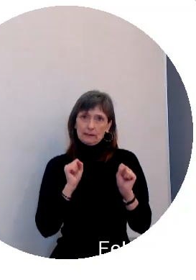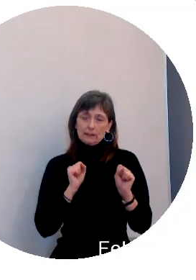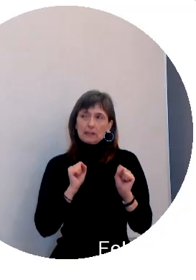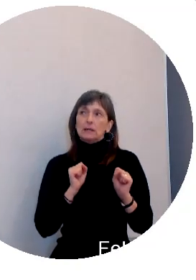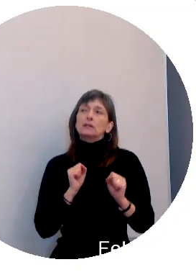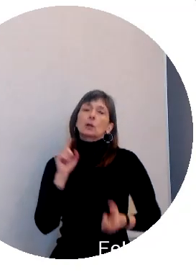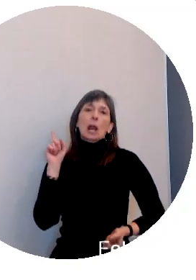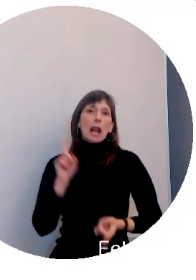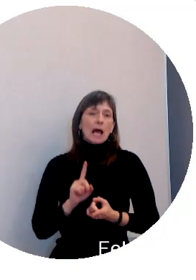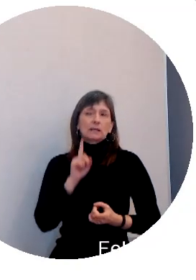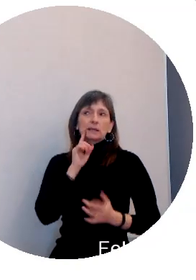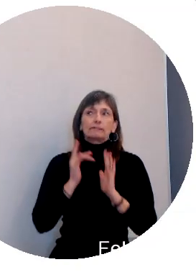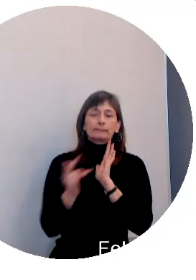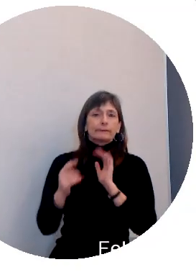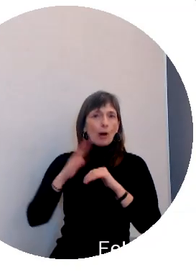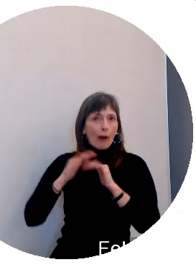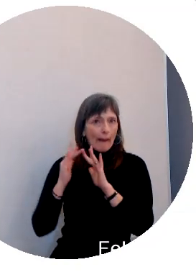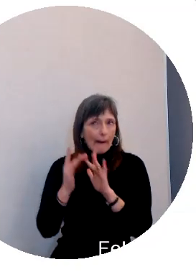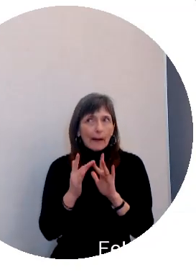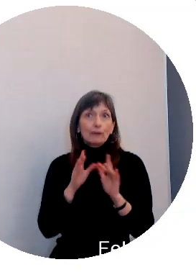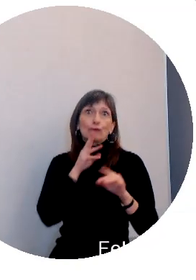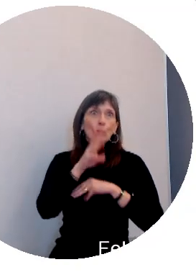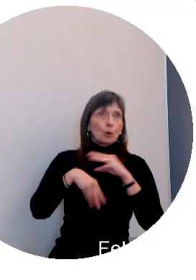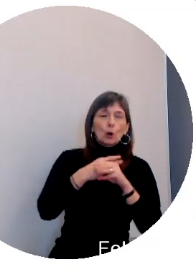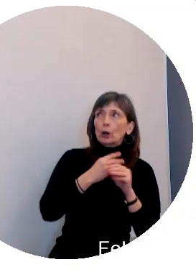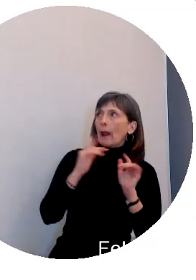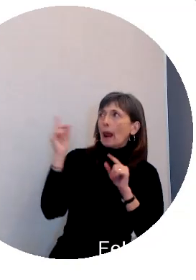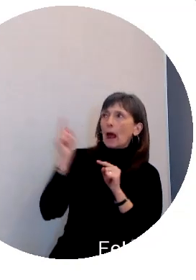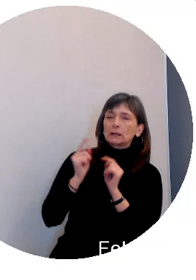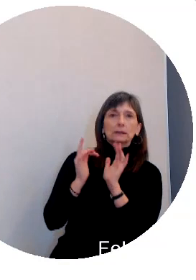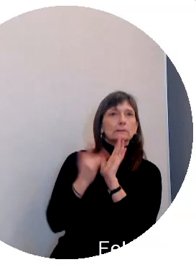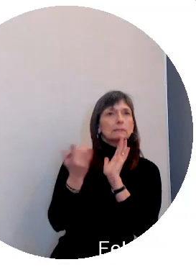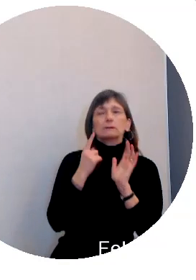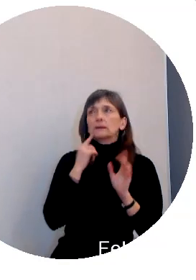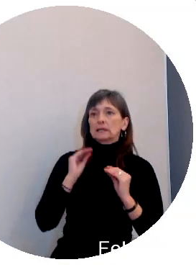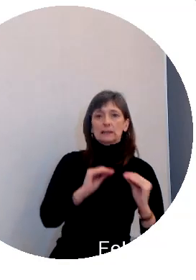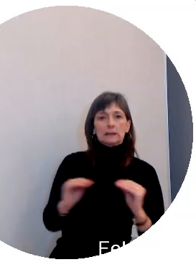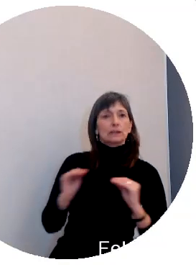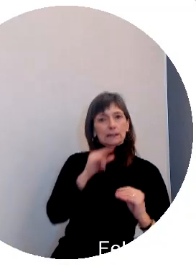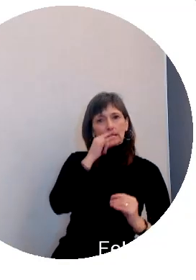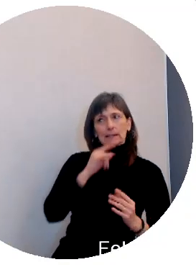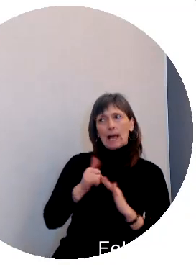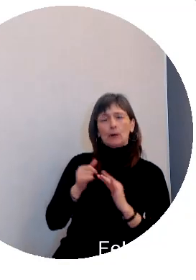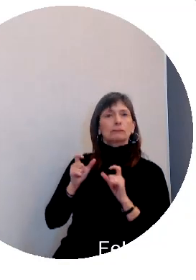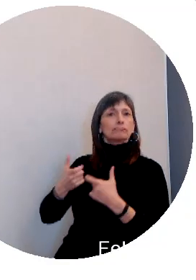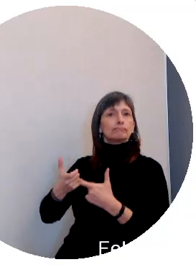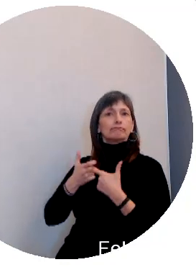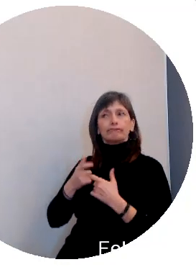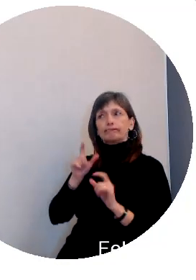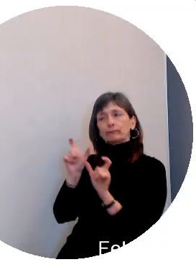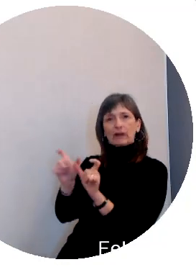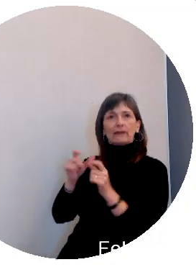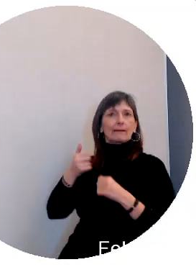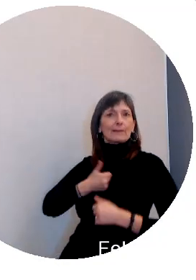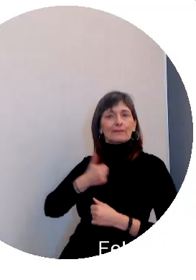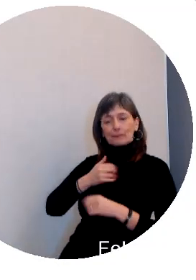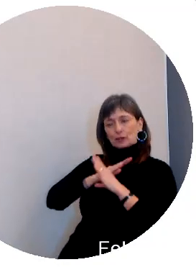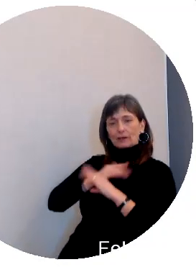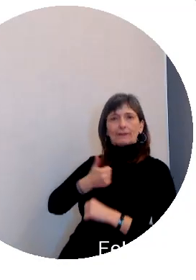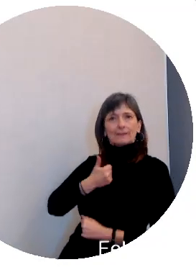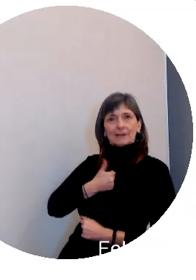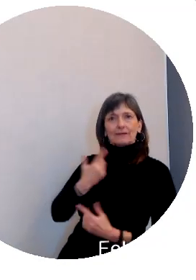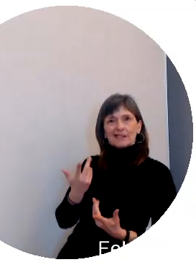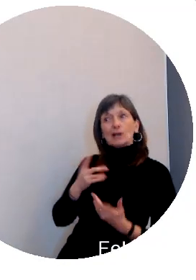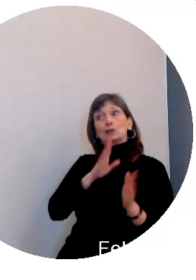reduce their victimization online and in the real world. It's we're launching a pilot program in our K-3 schools.